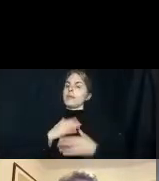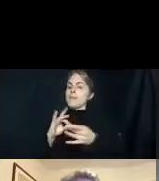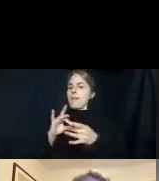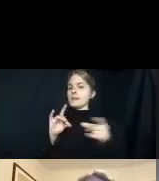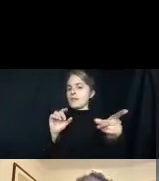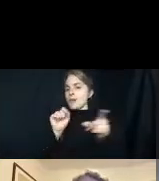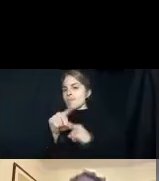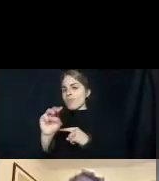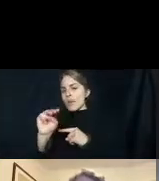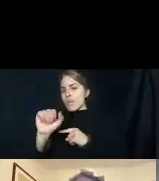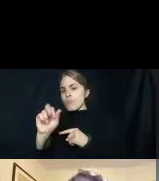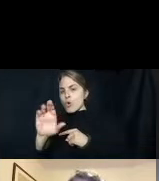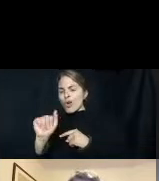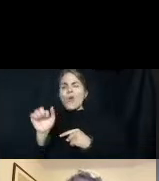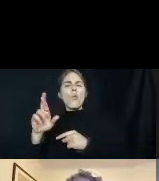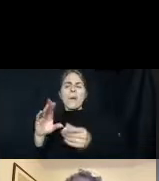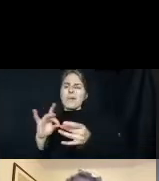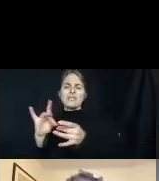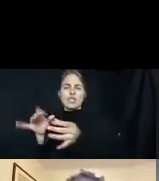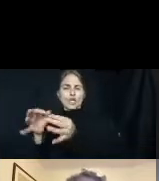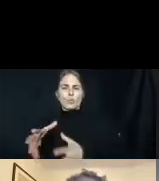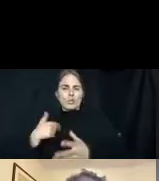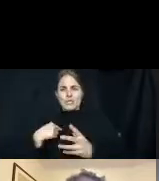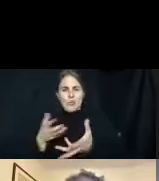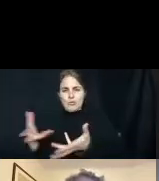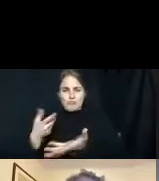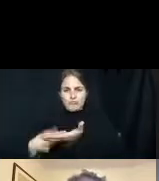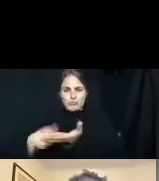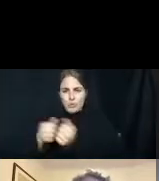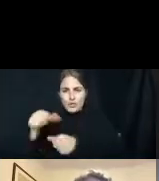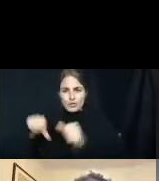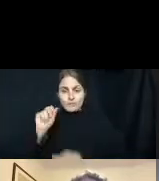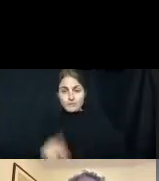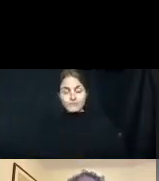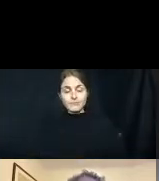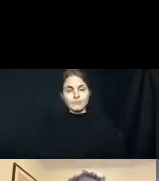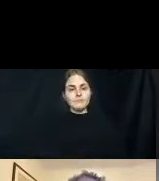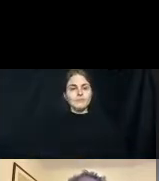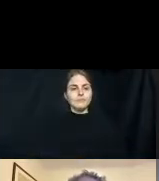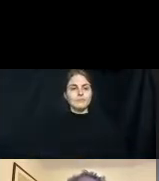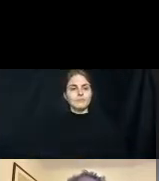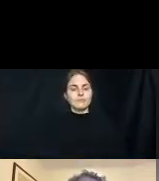out to the ASL interpreters who will, they'll communicate together. So